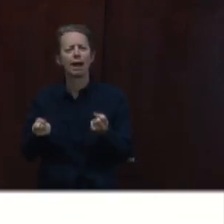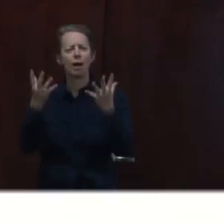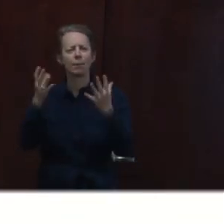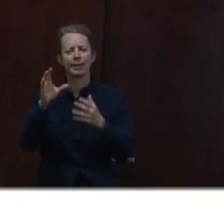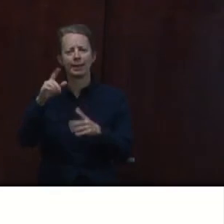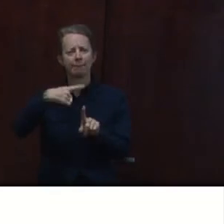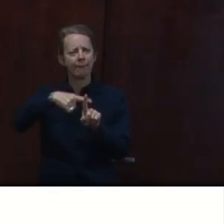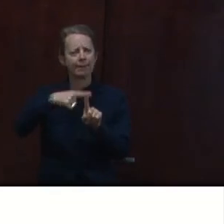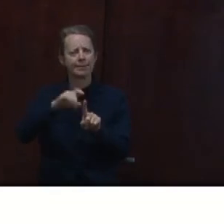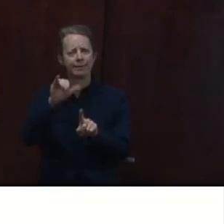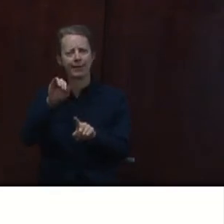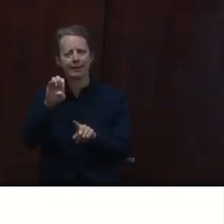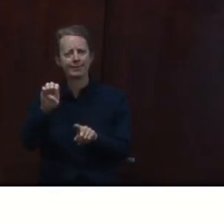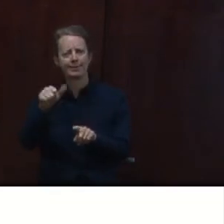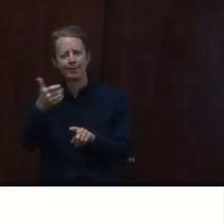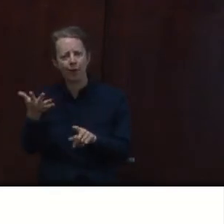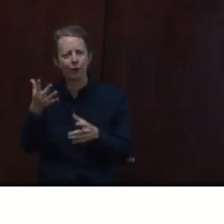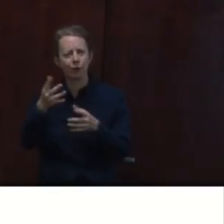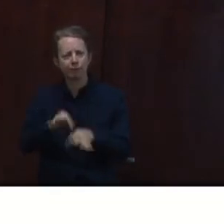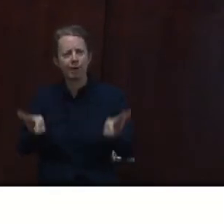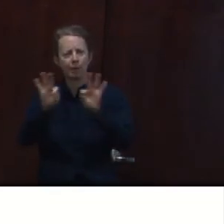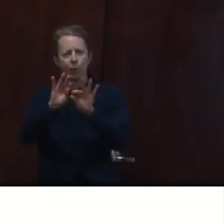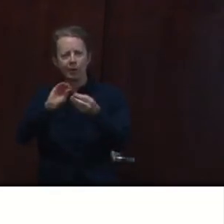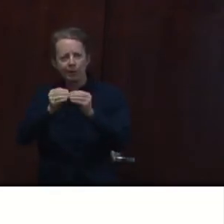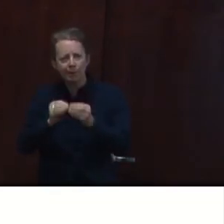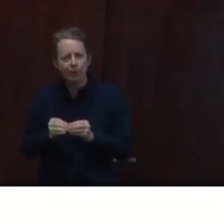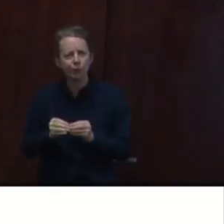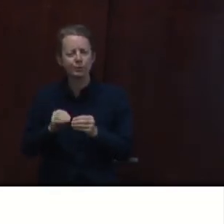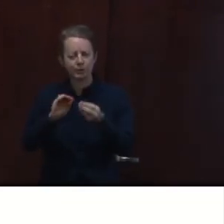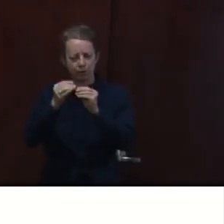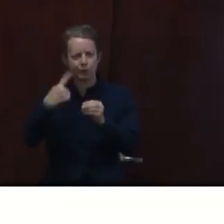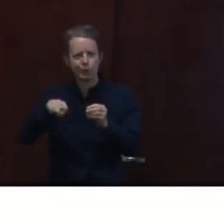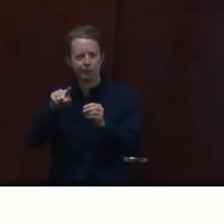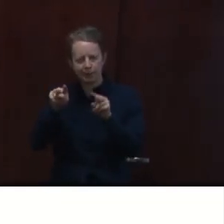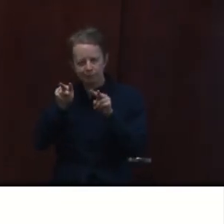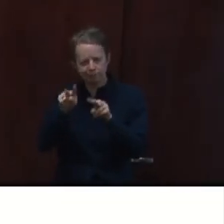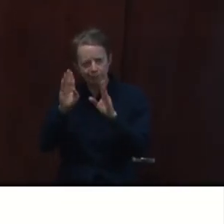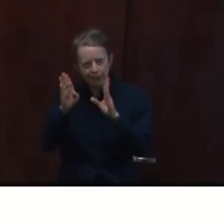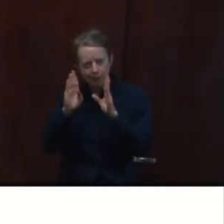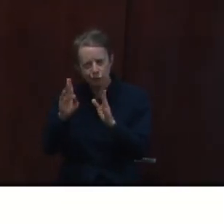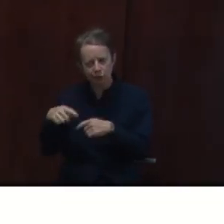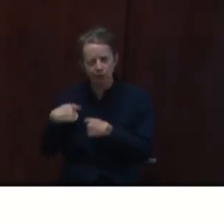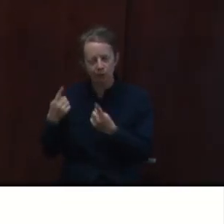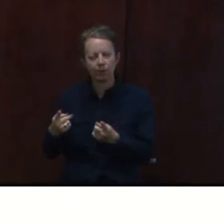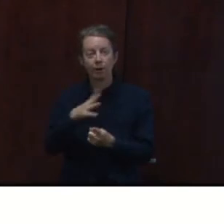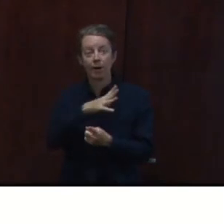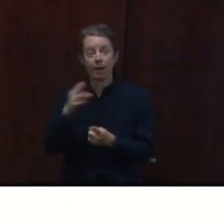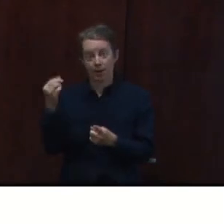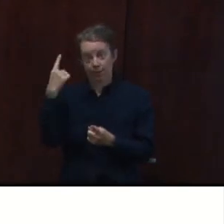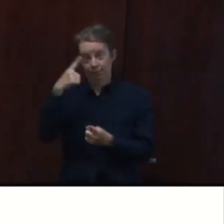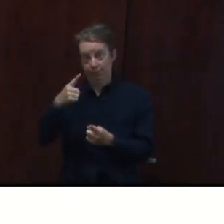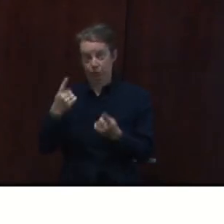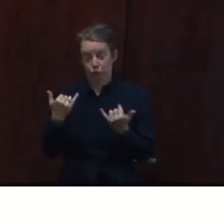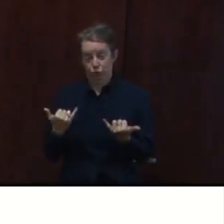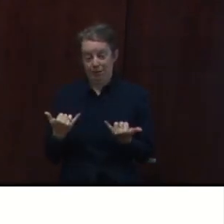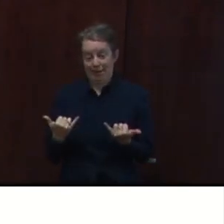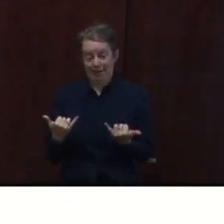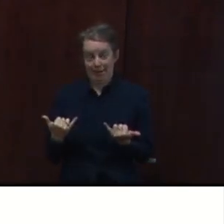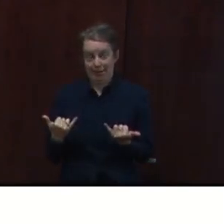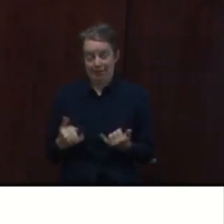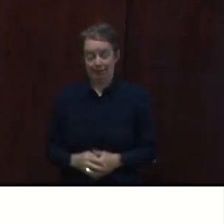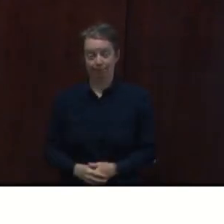other indicators, those indicators that we've been looking at. And as of today,